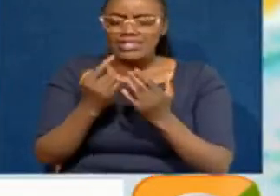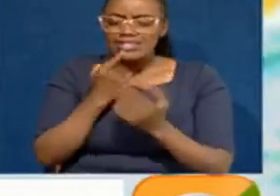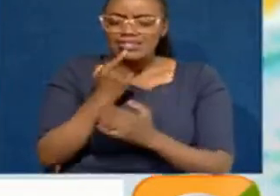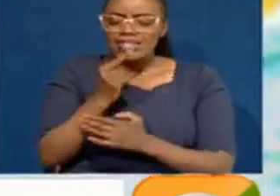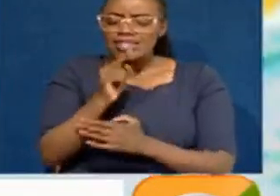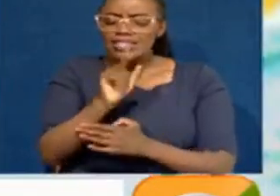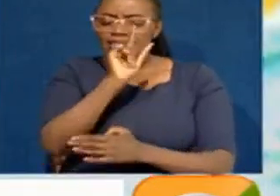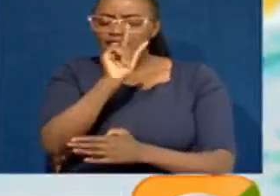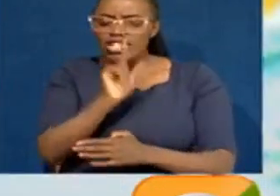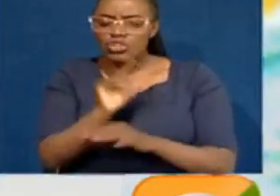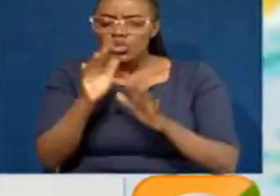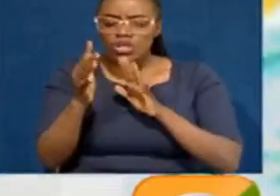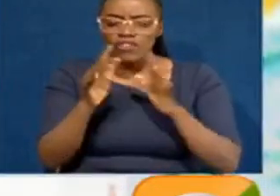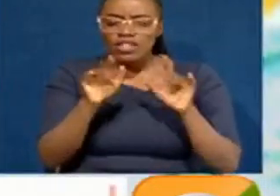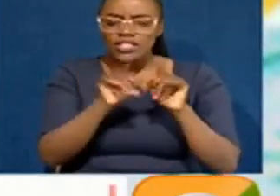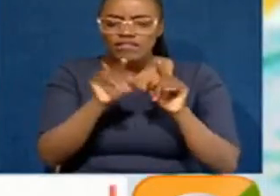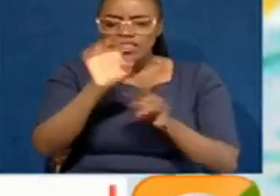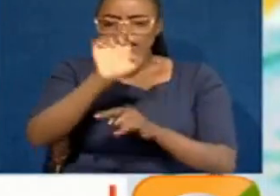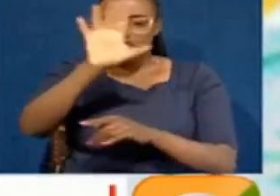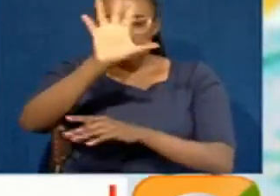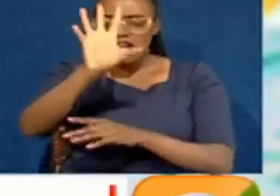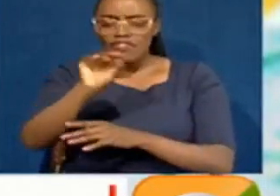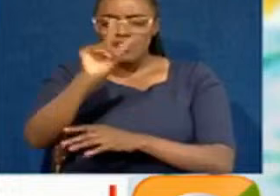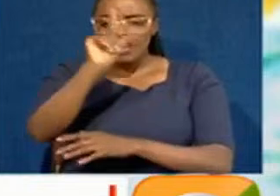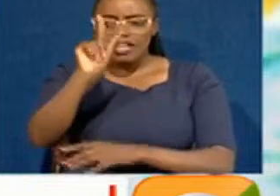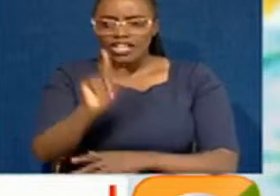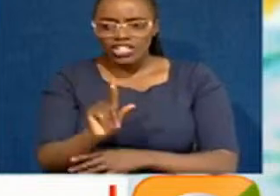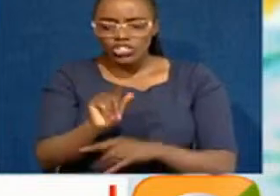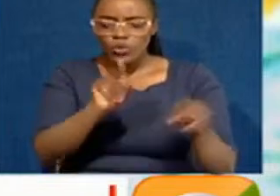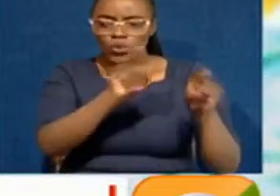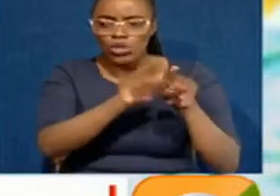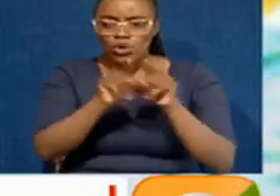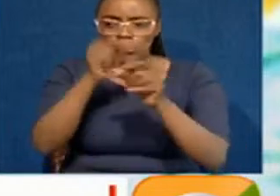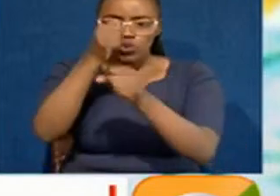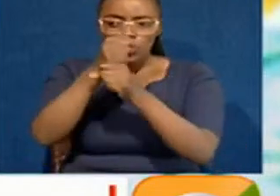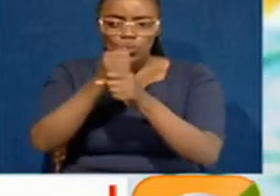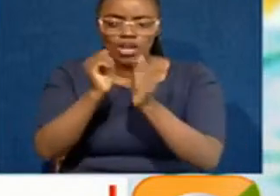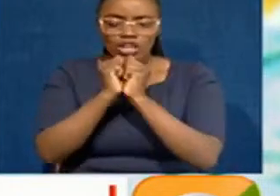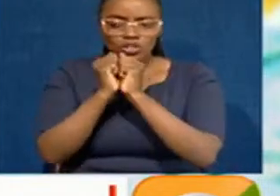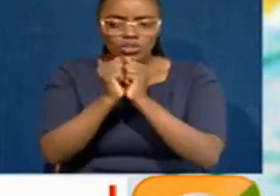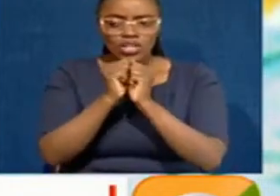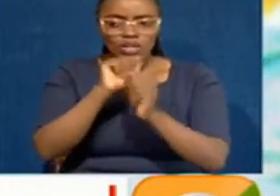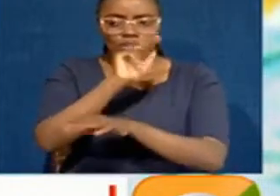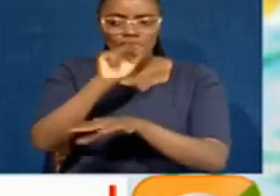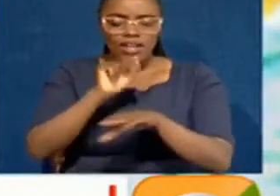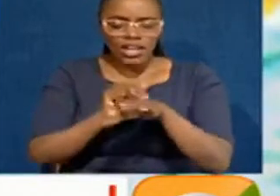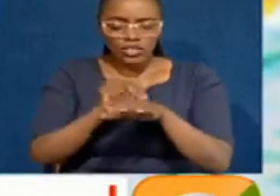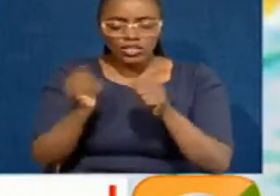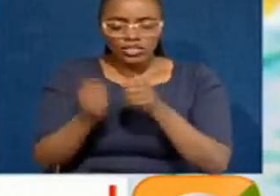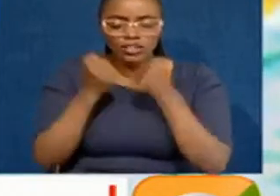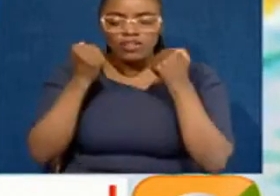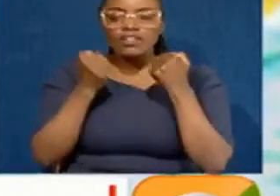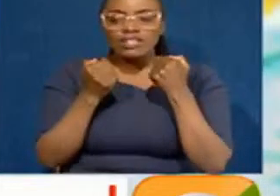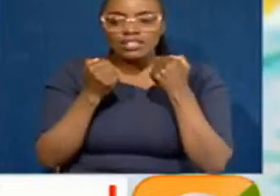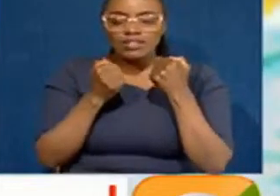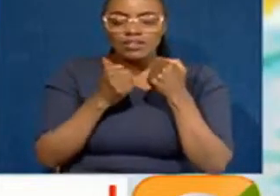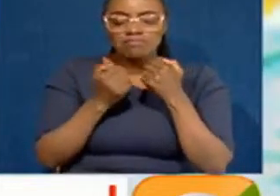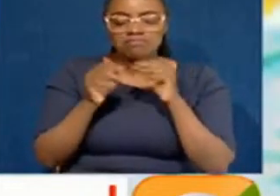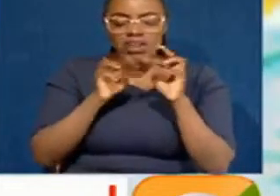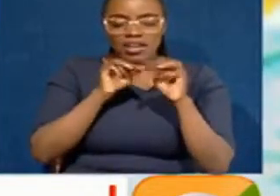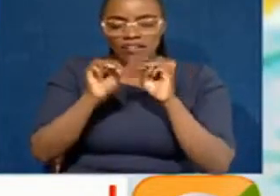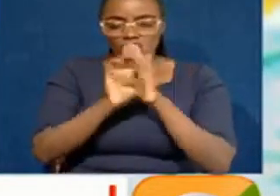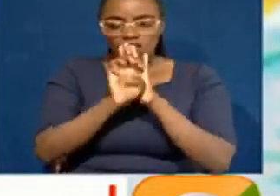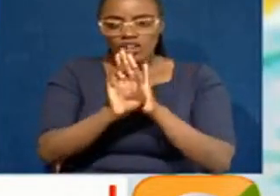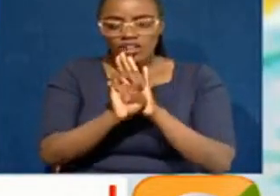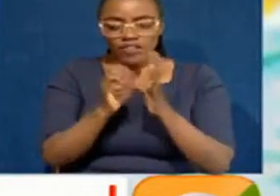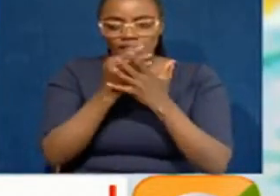in the region, in the entire Eastern Africa region, we also work closely with national disaster risk management authorities, for example.